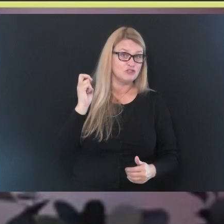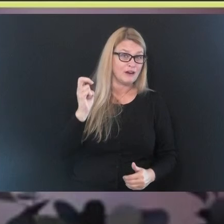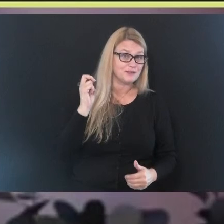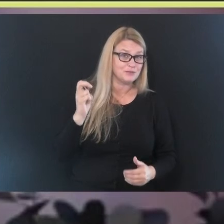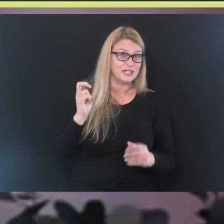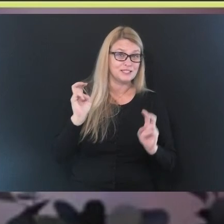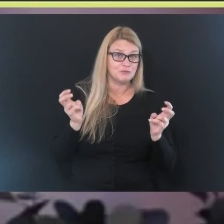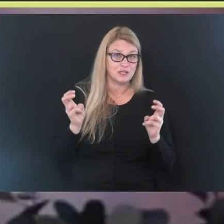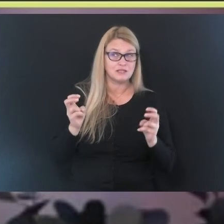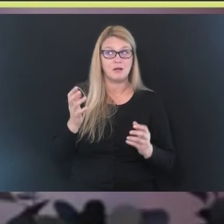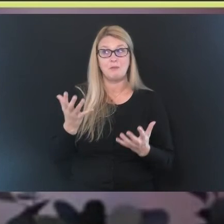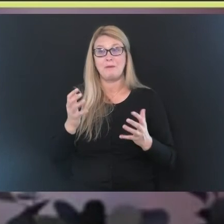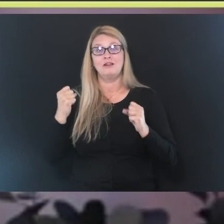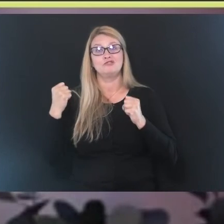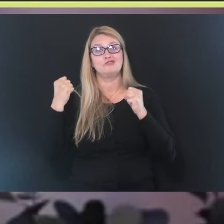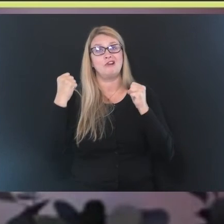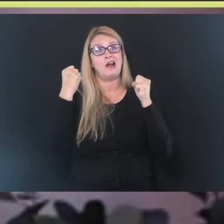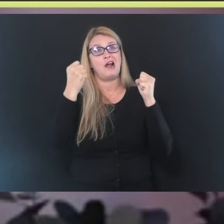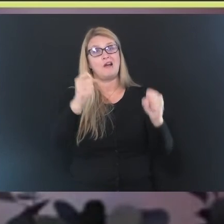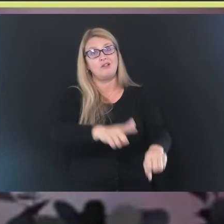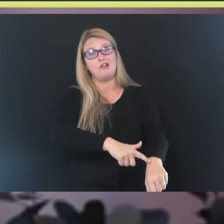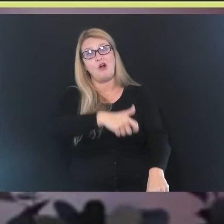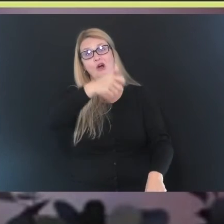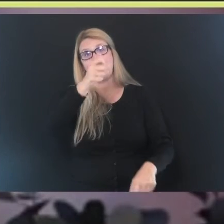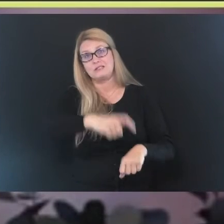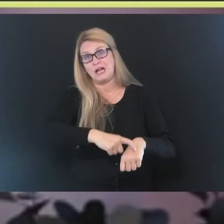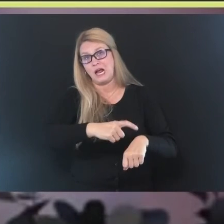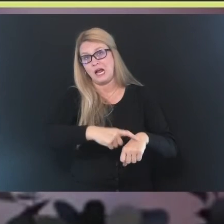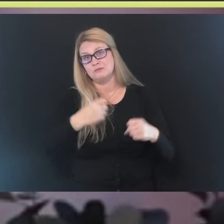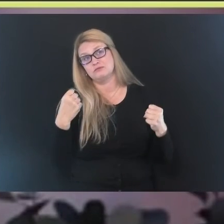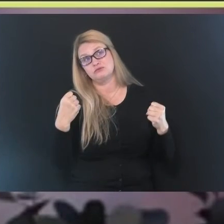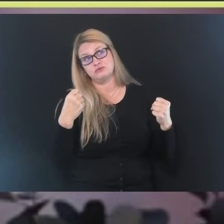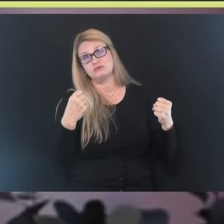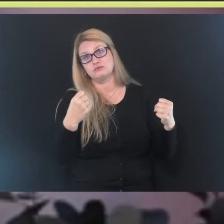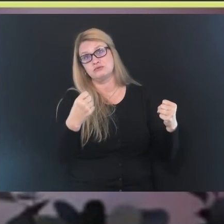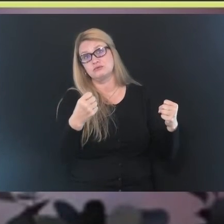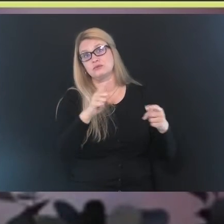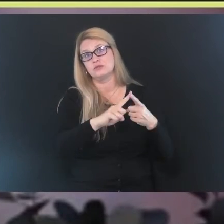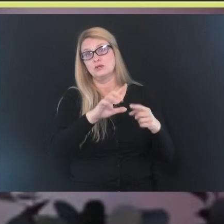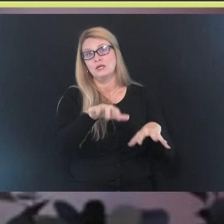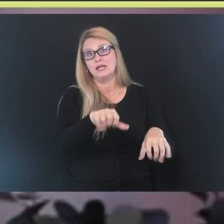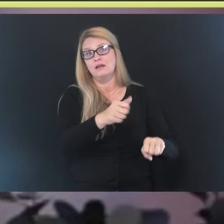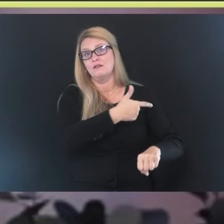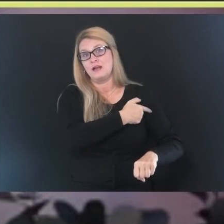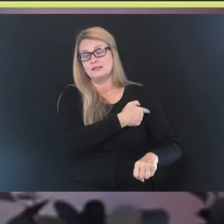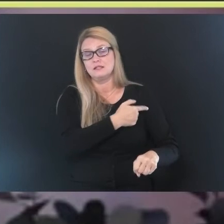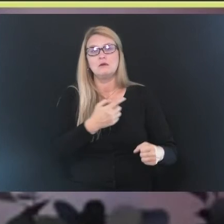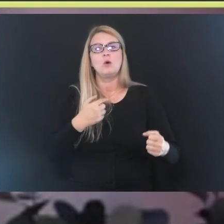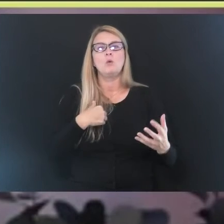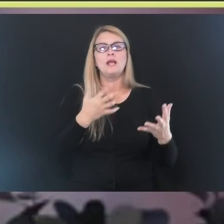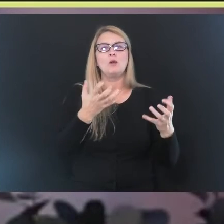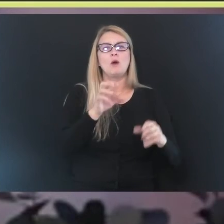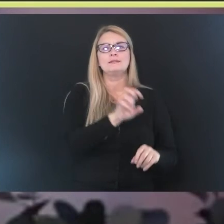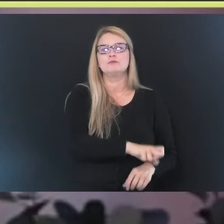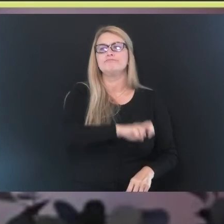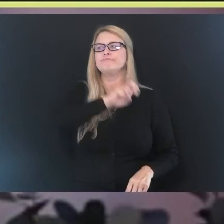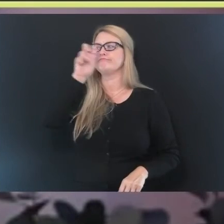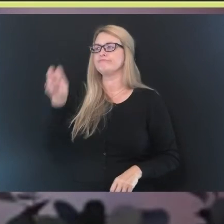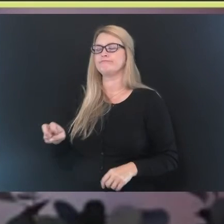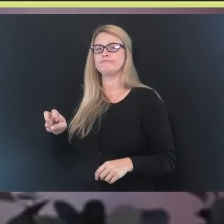it might be a long trip as far as traveling from the edge of the county to the center of the county. we want to take it to our citizens.